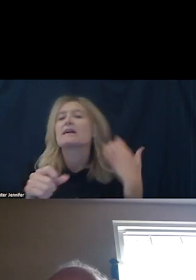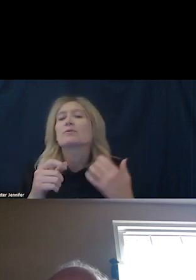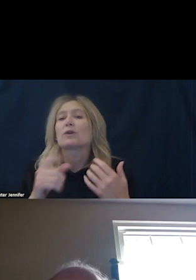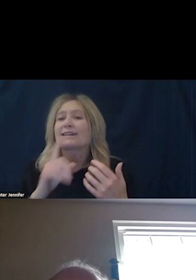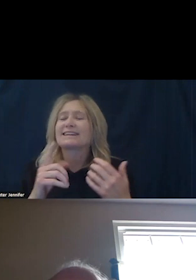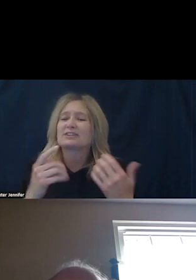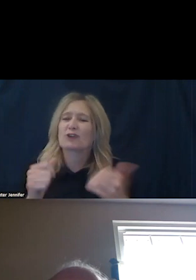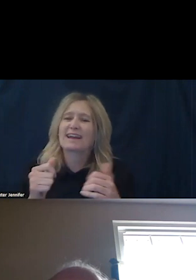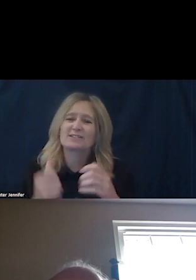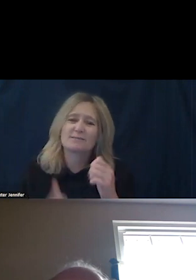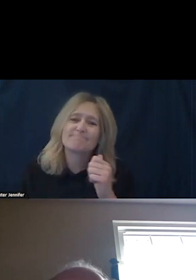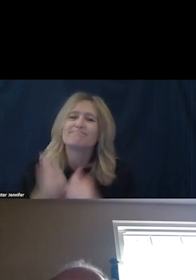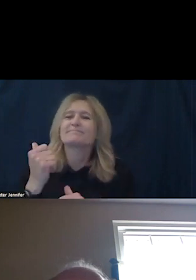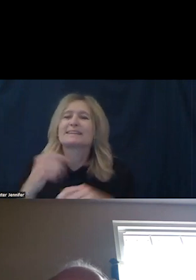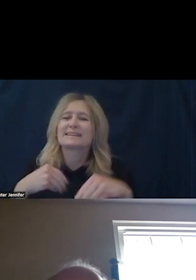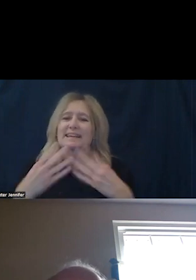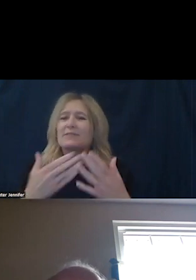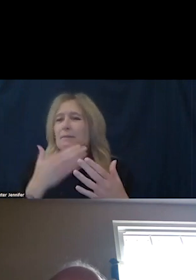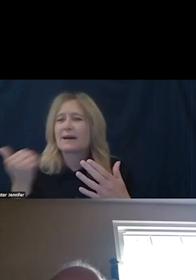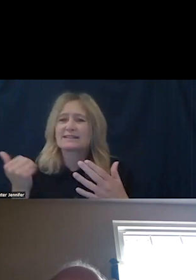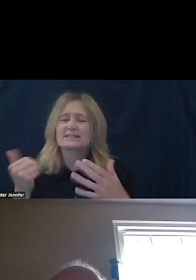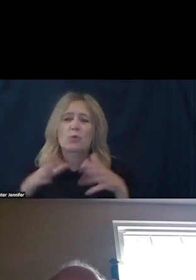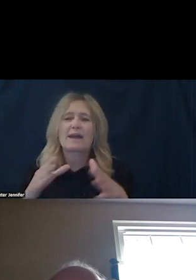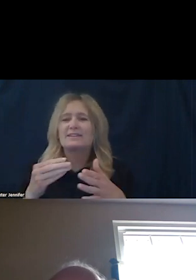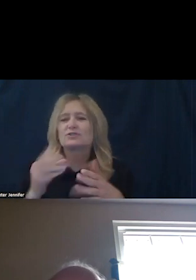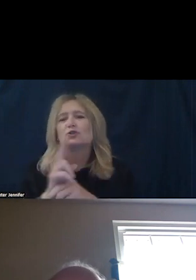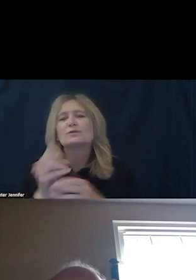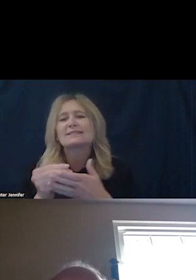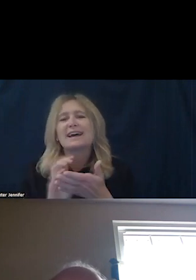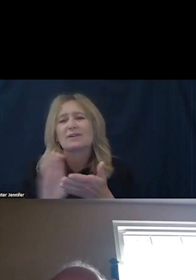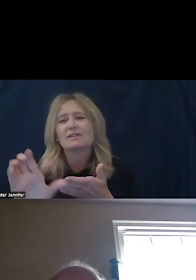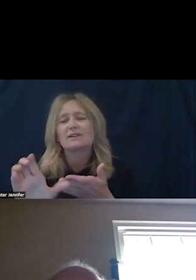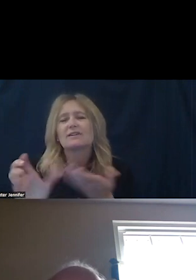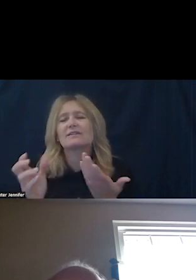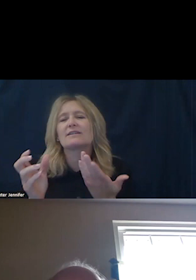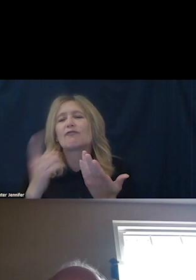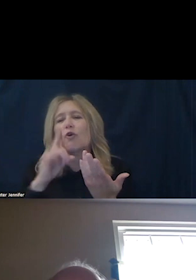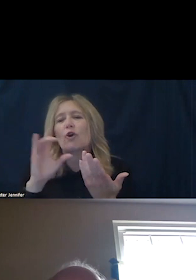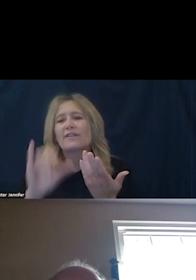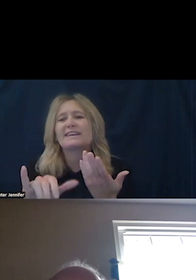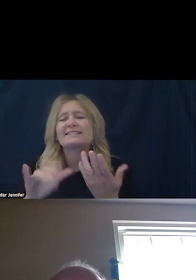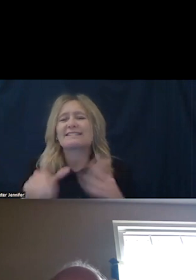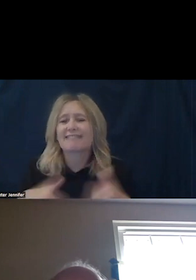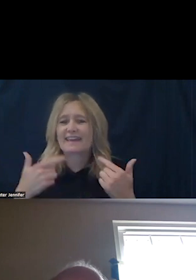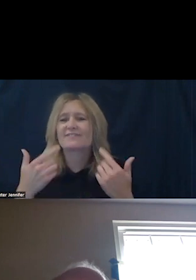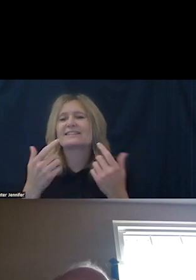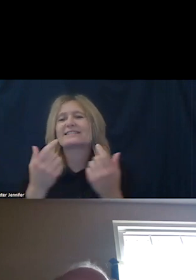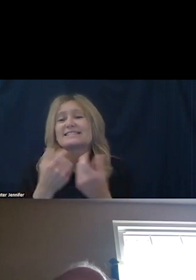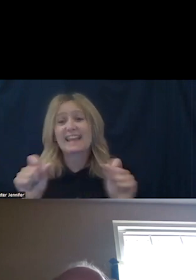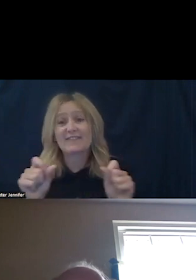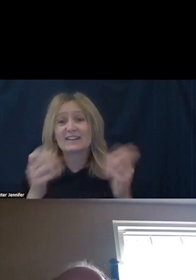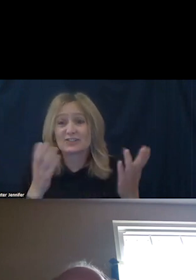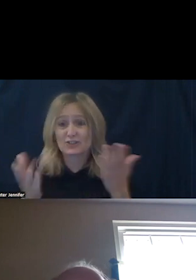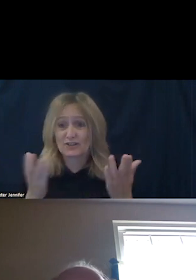maximize the potential for sustainable reimbursement for these kinds of life-saving services. For